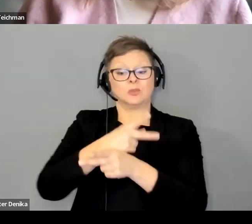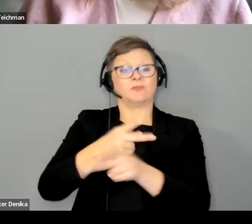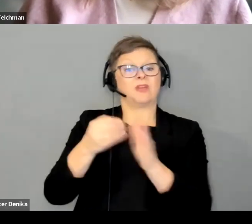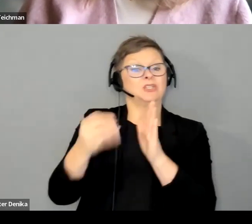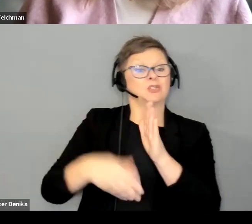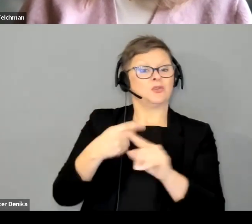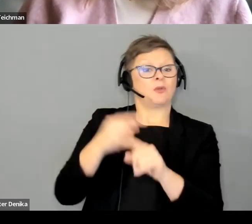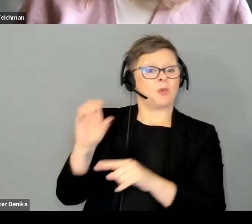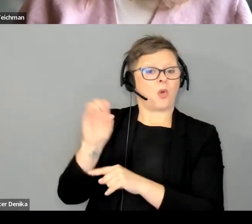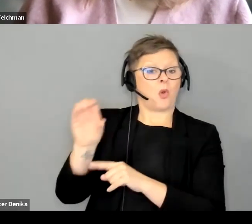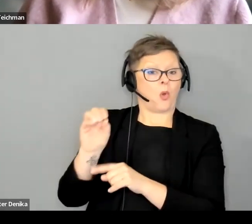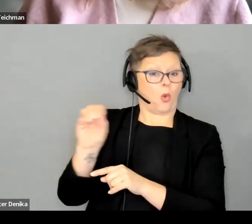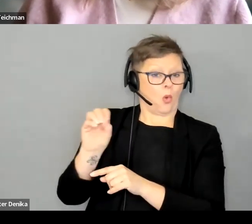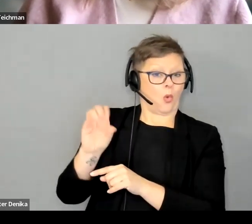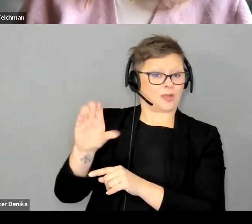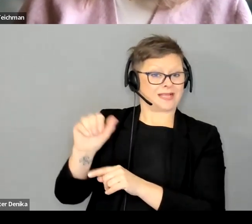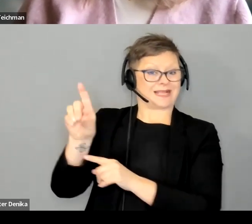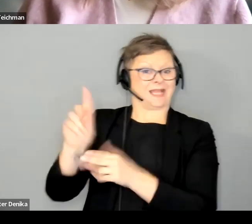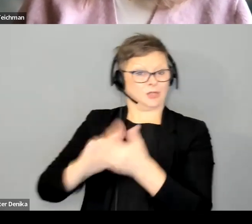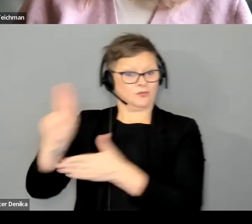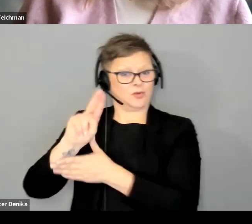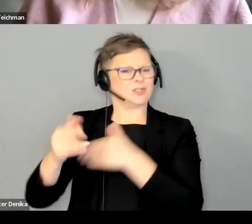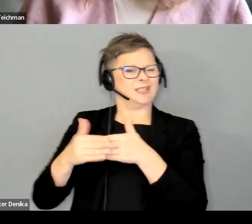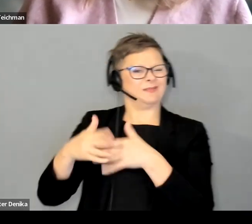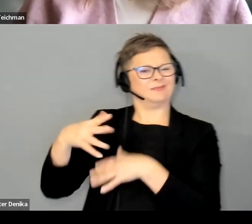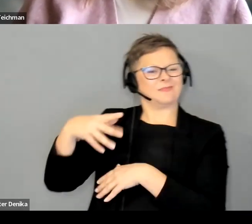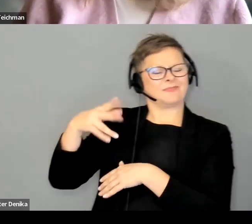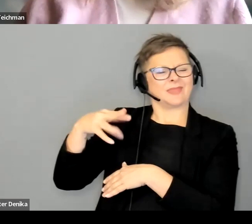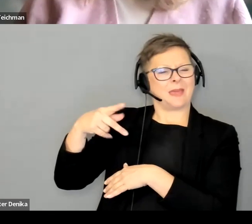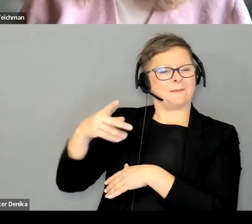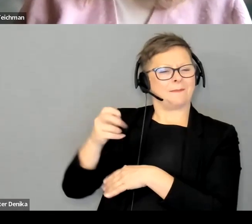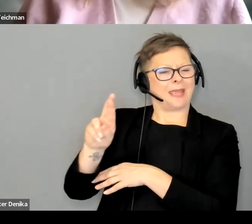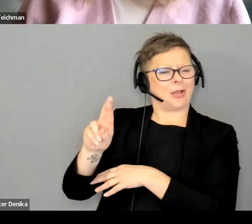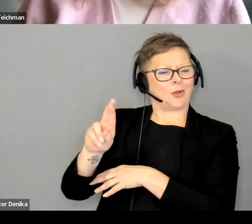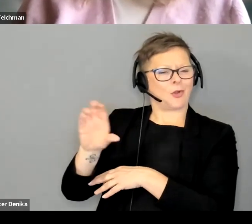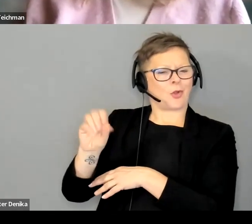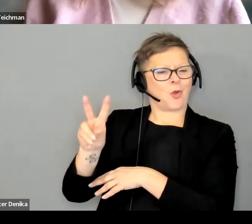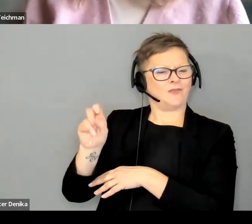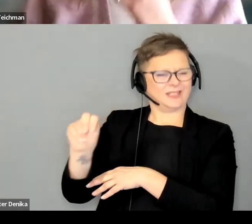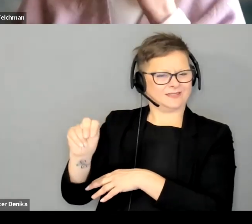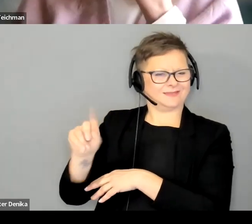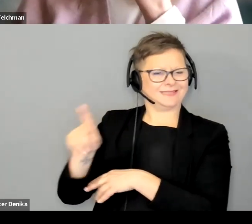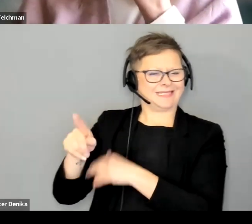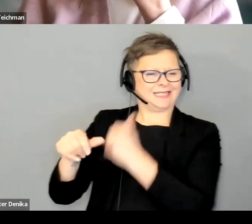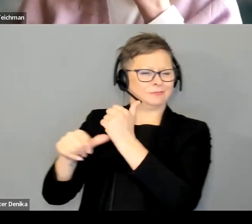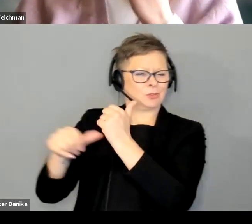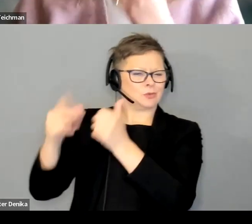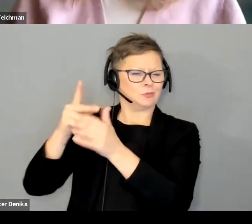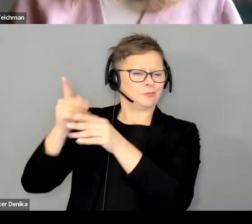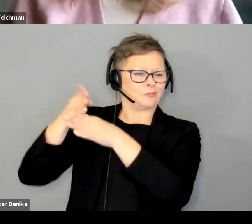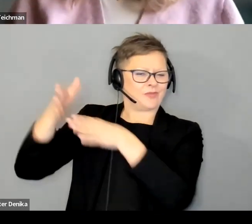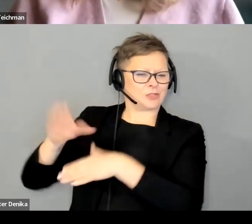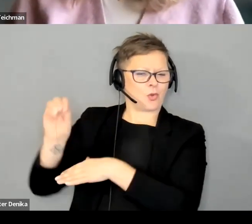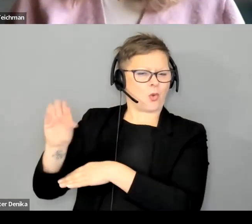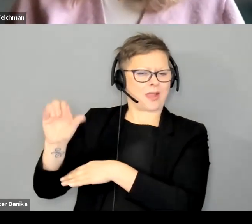OCAD University, alongside Dr. Peter Coppin, who's an associate professor at OCAD. I suddenly